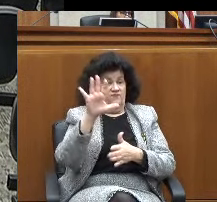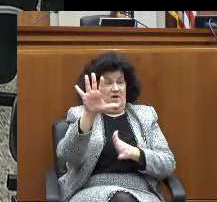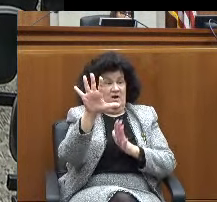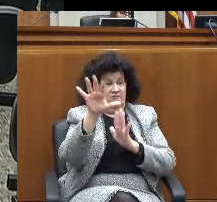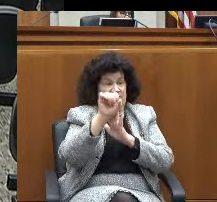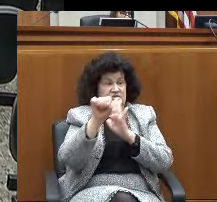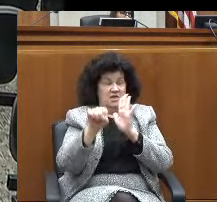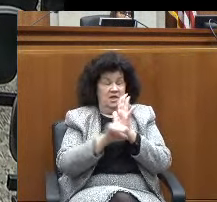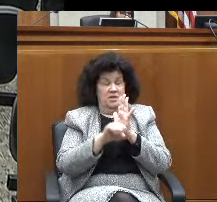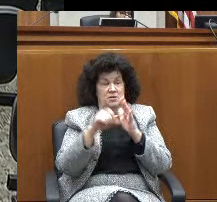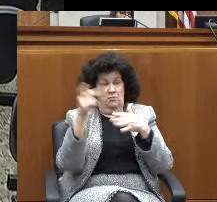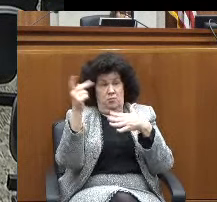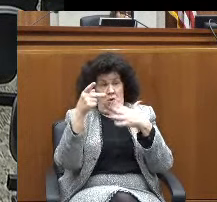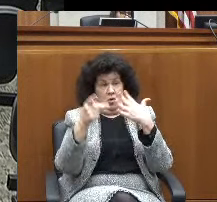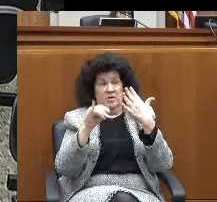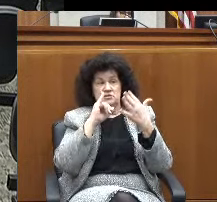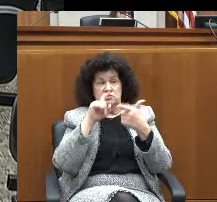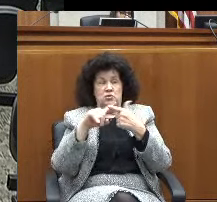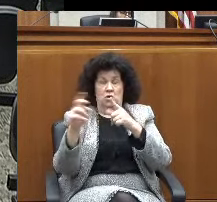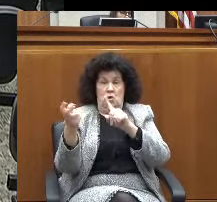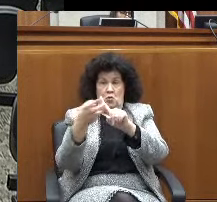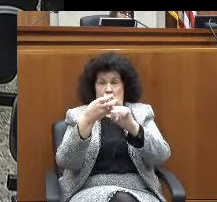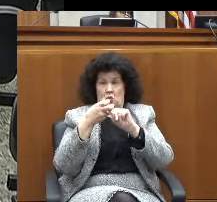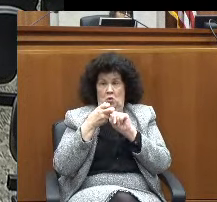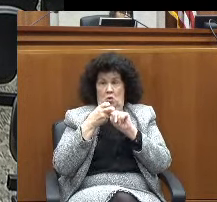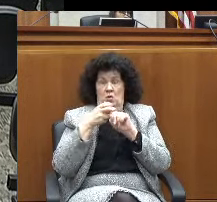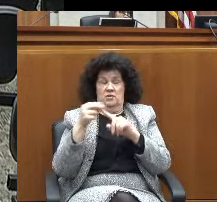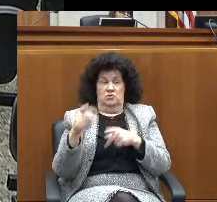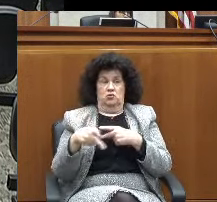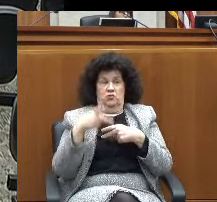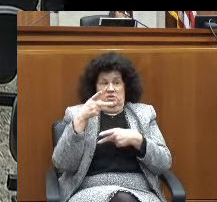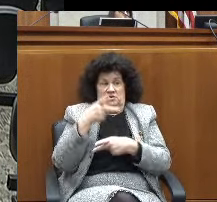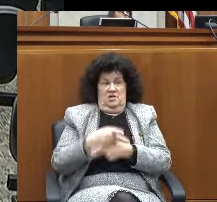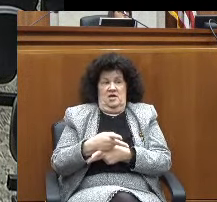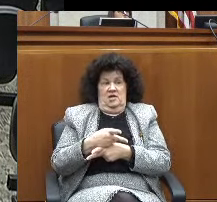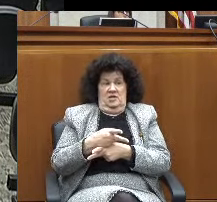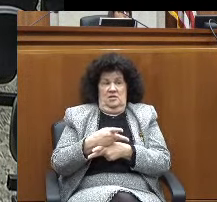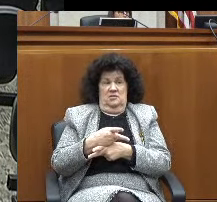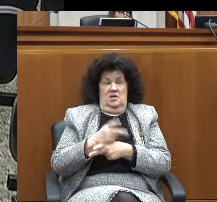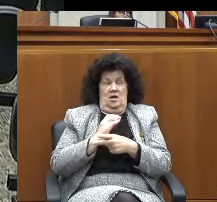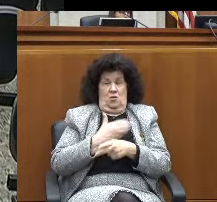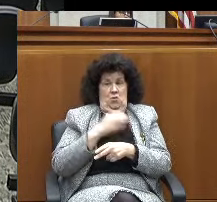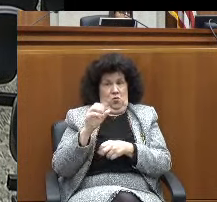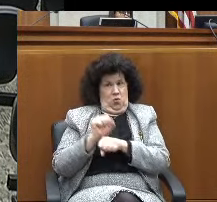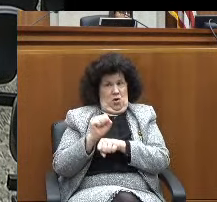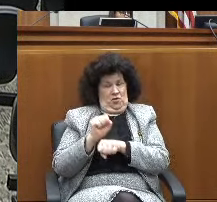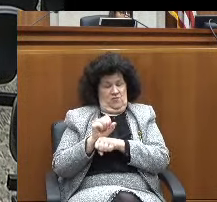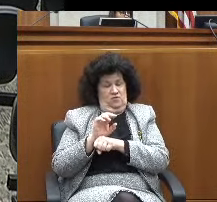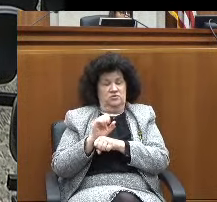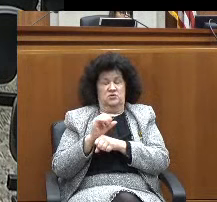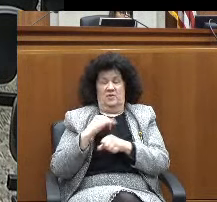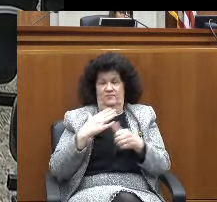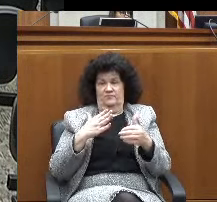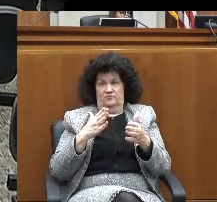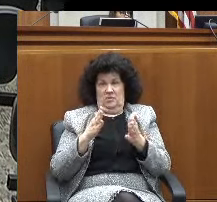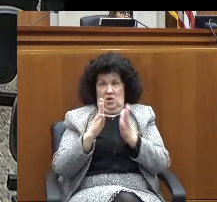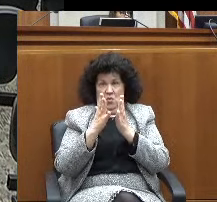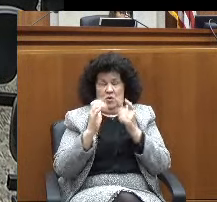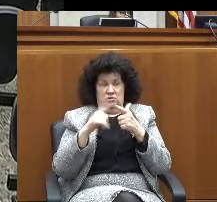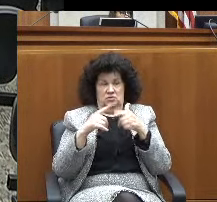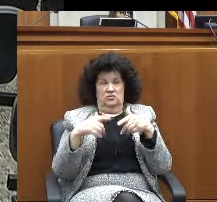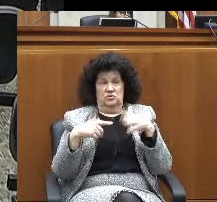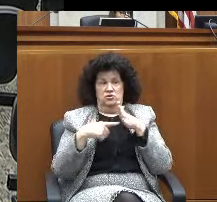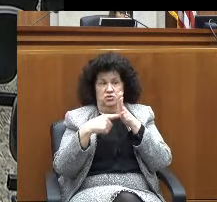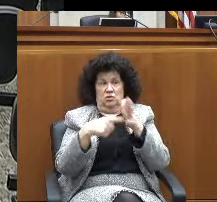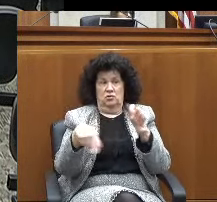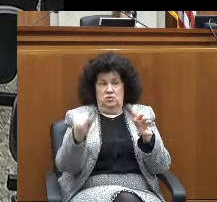state priorities is to recruit and retain a highly effective and diverse workforce. So I'm eager to share with you our annual snapshot of